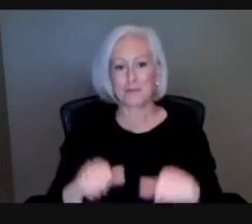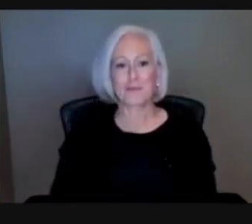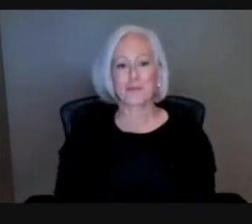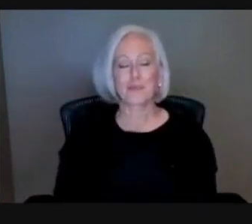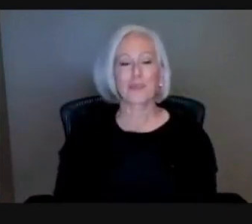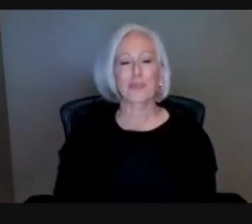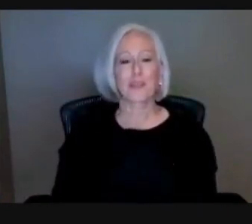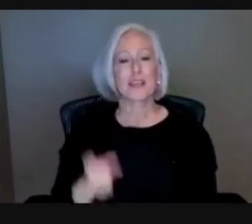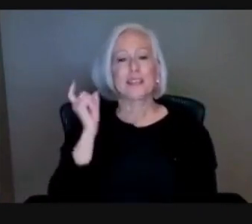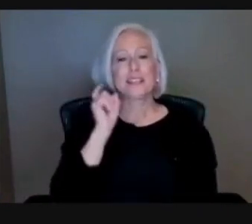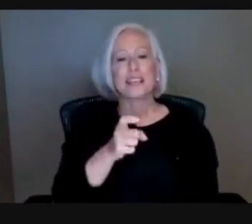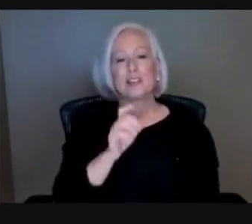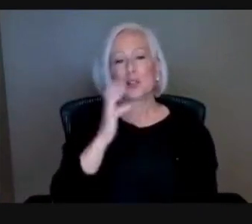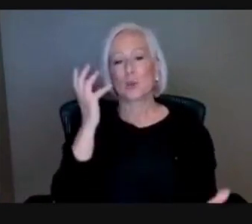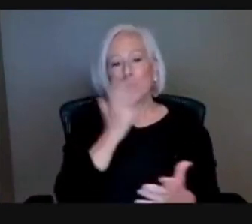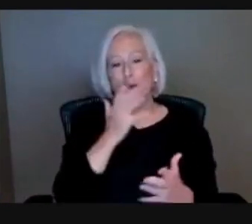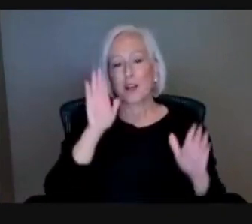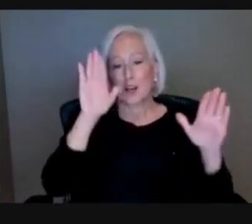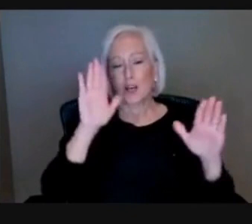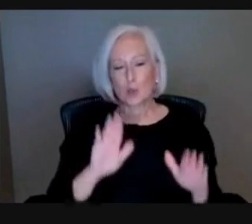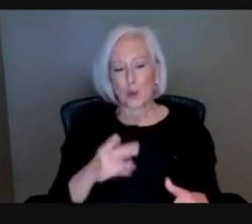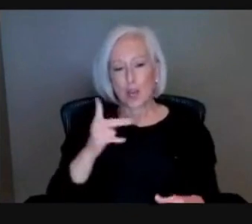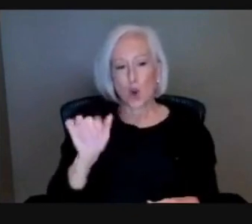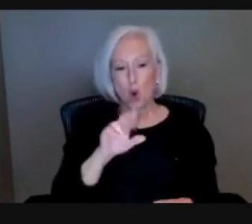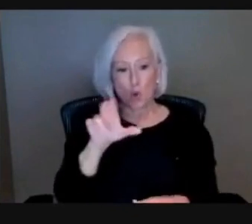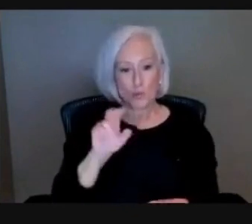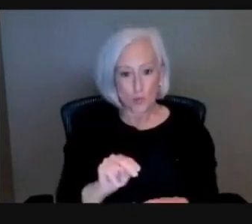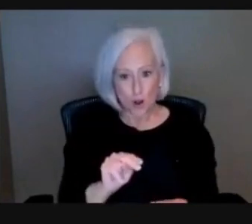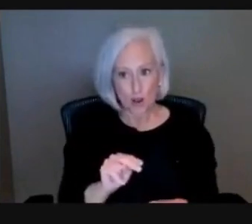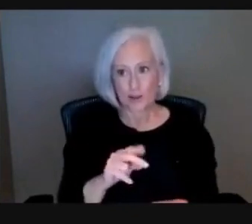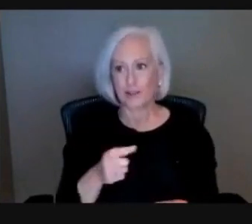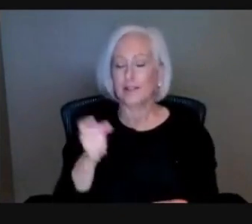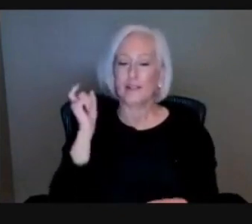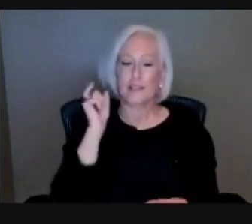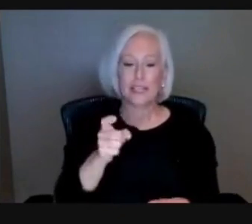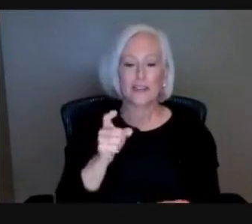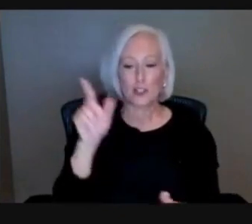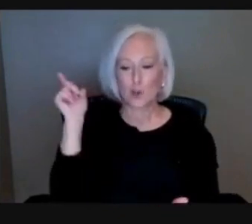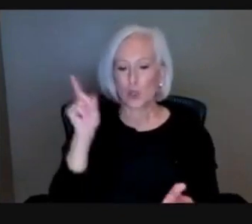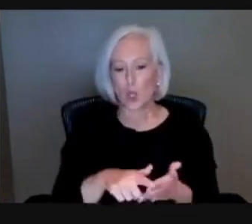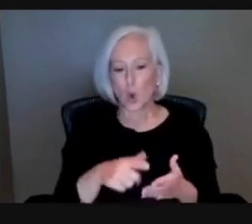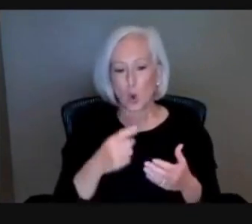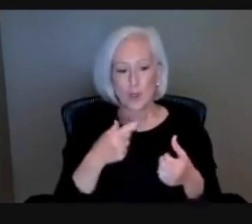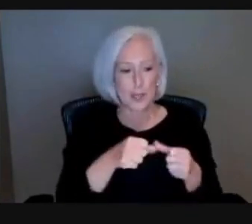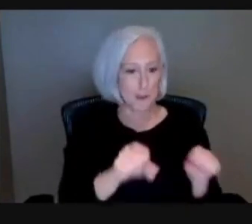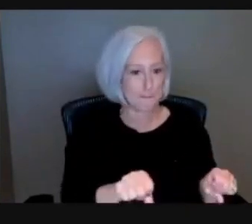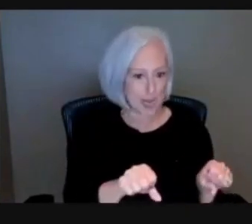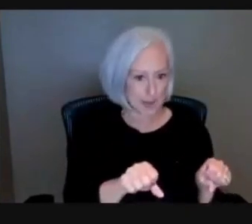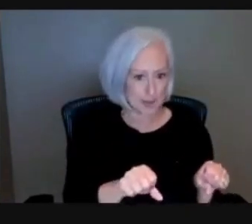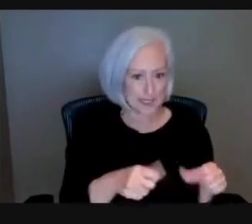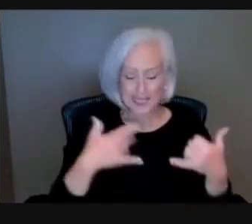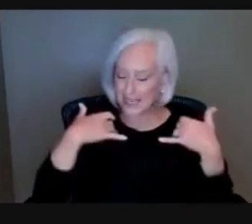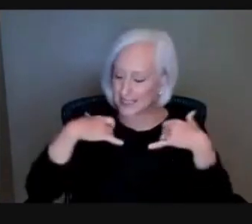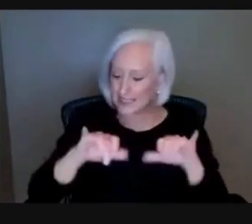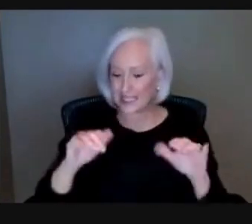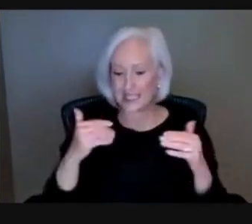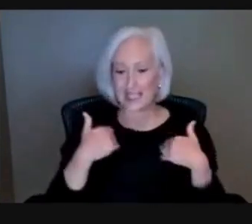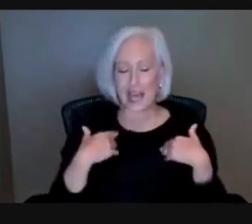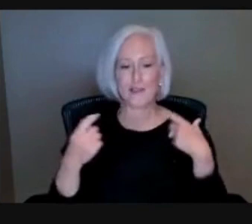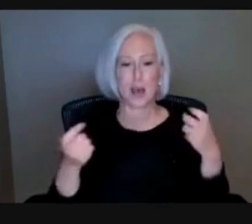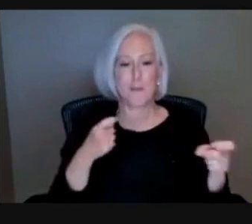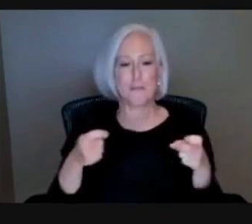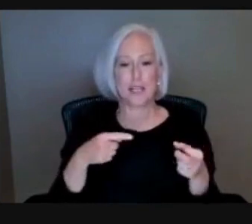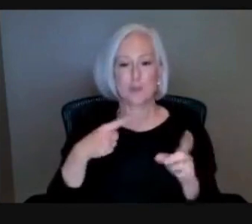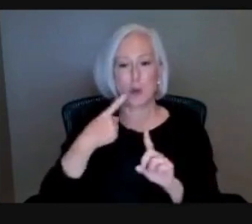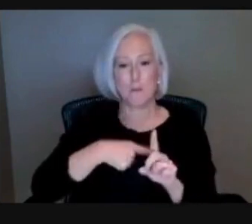the fantastic HomeRun, aside from being able to come in with a very low down payment and still have a manageable monthly mortgage